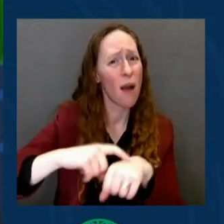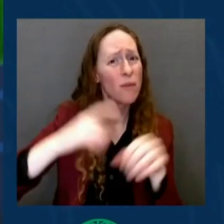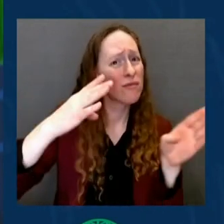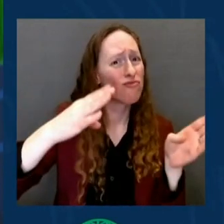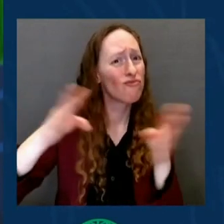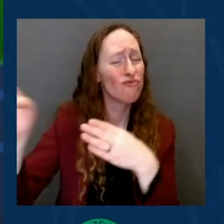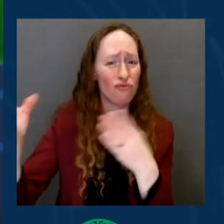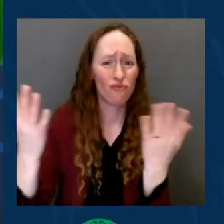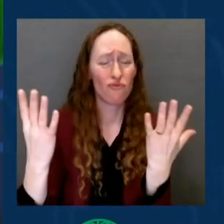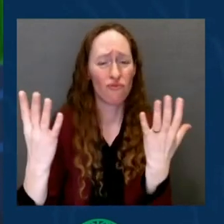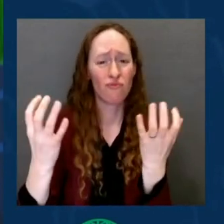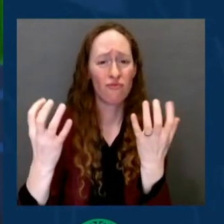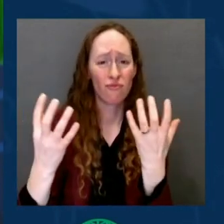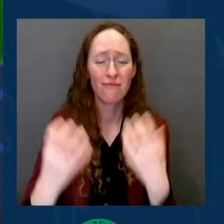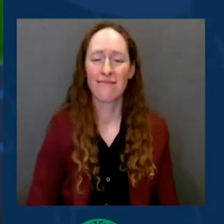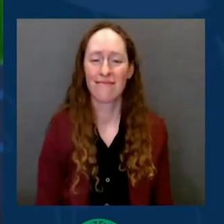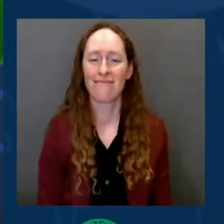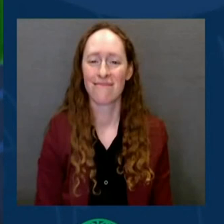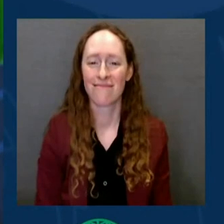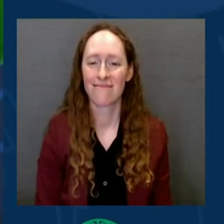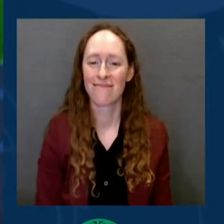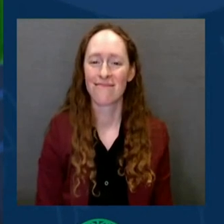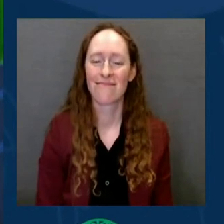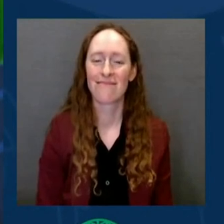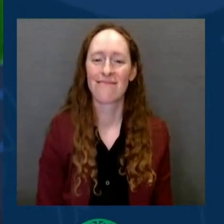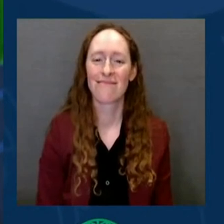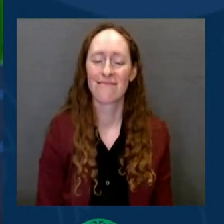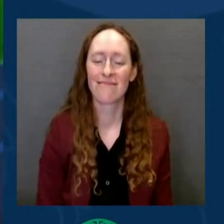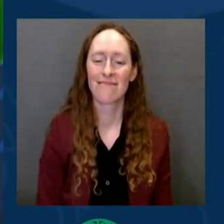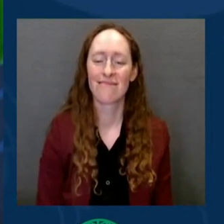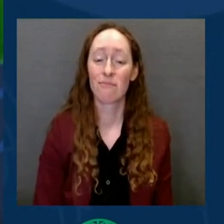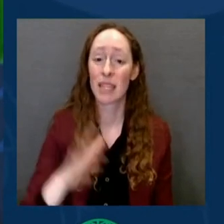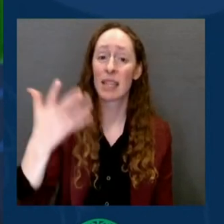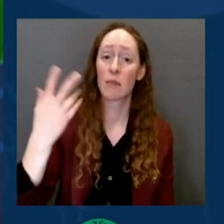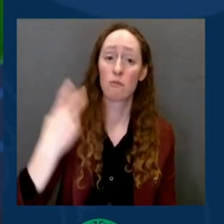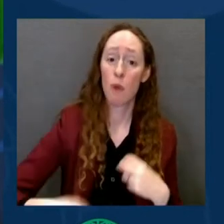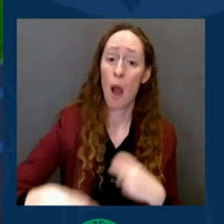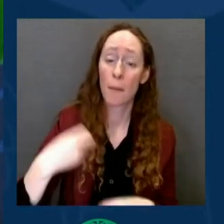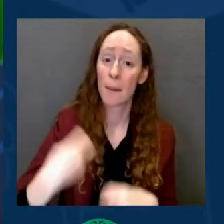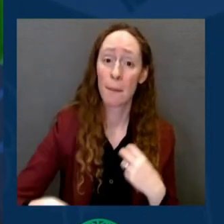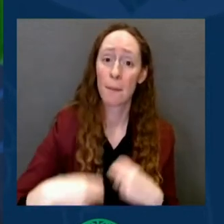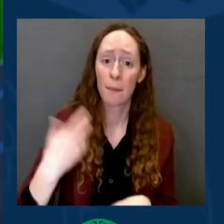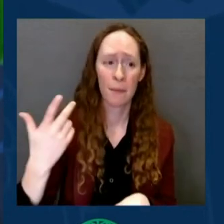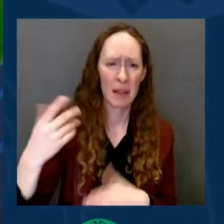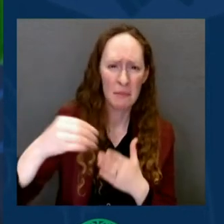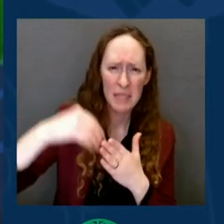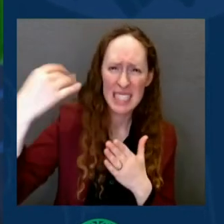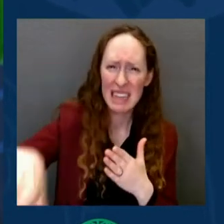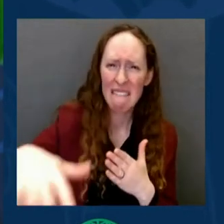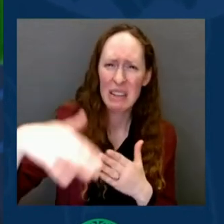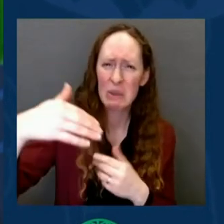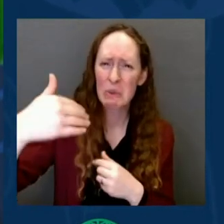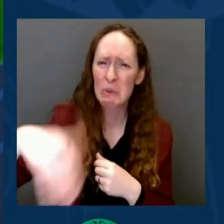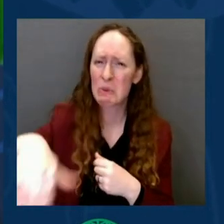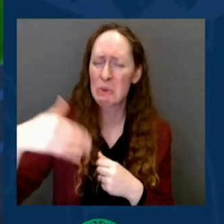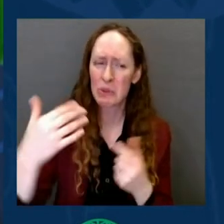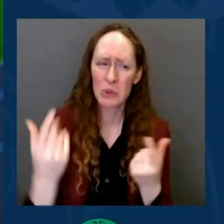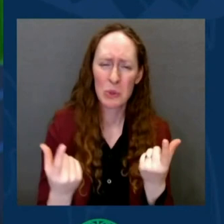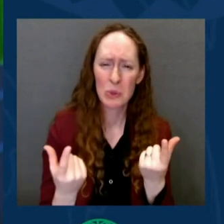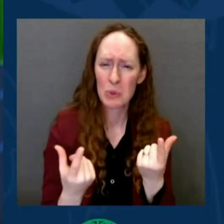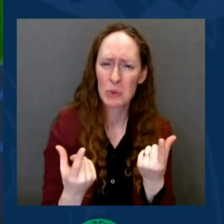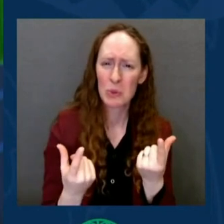at a competitive cost, and to ensure the universal access to electricity in more than 600